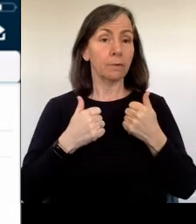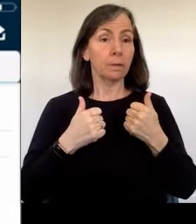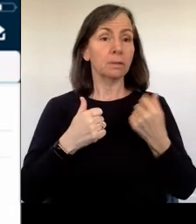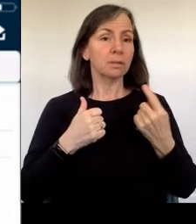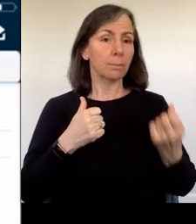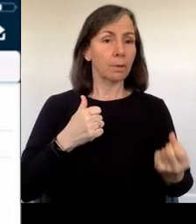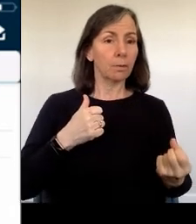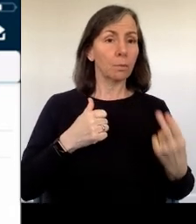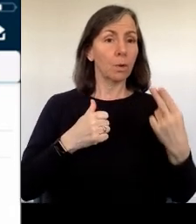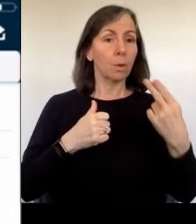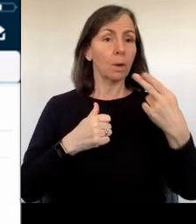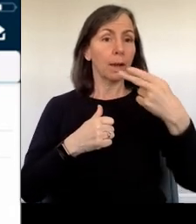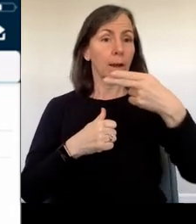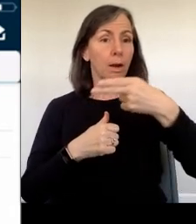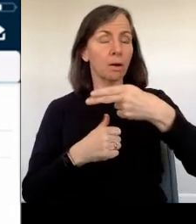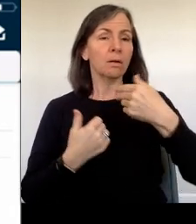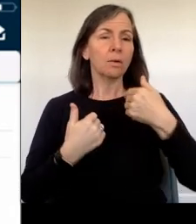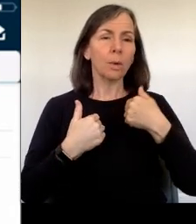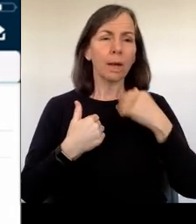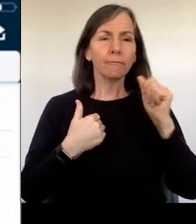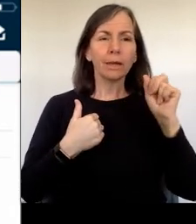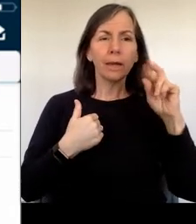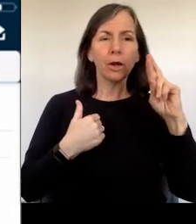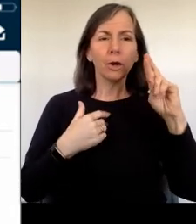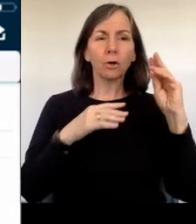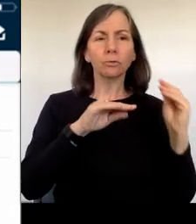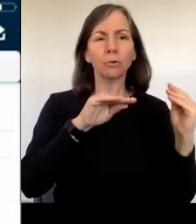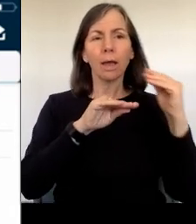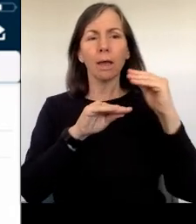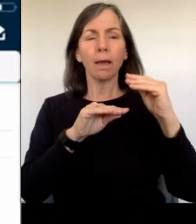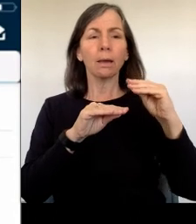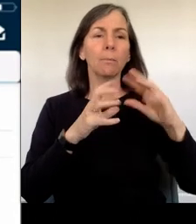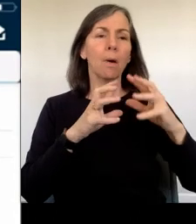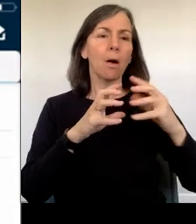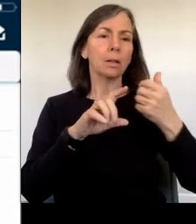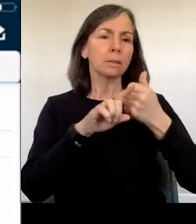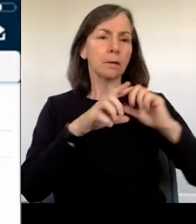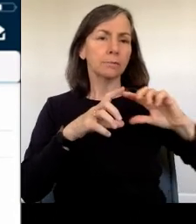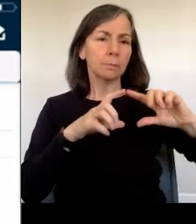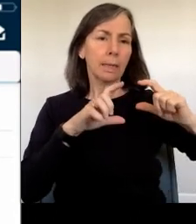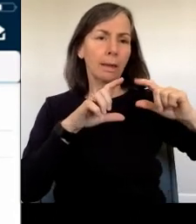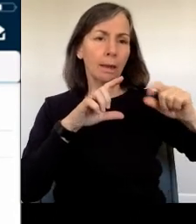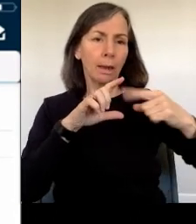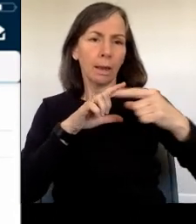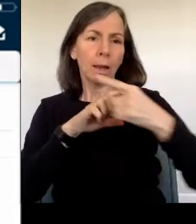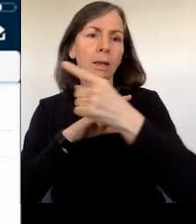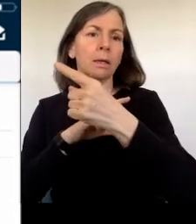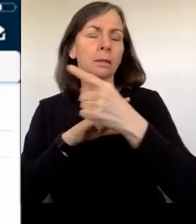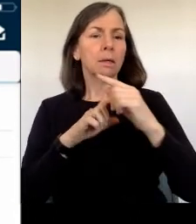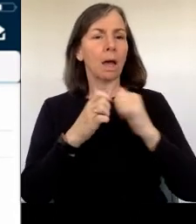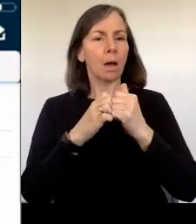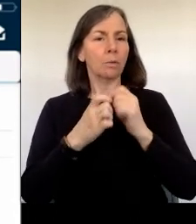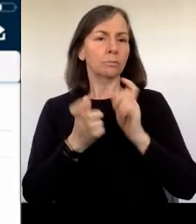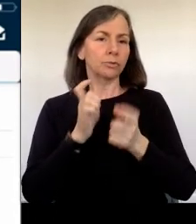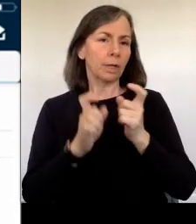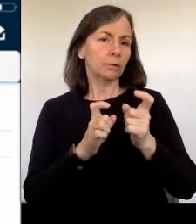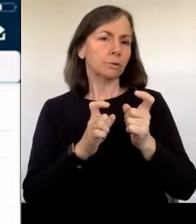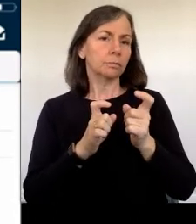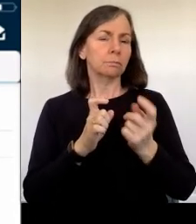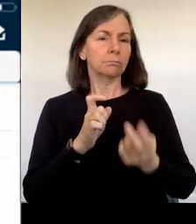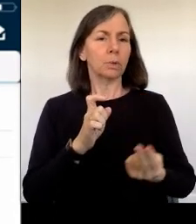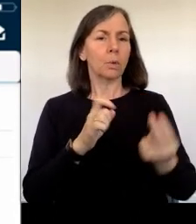are things like drag and you put spin on the ball that change the way the ball moves through the air.